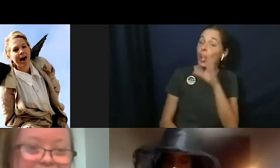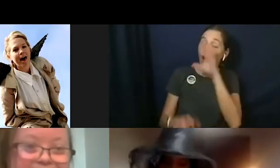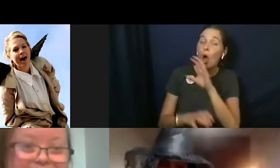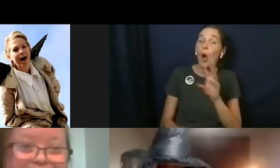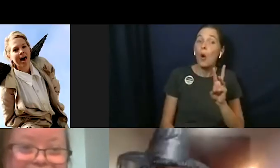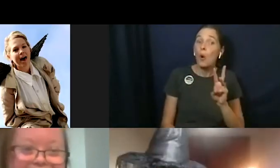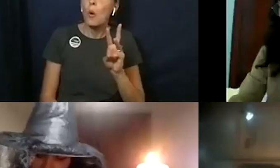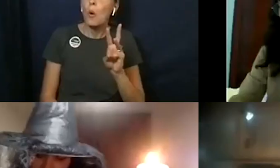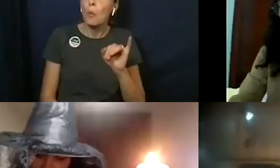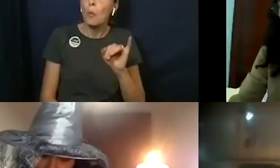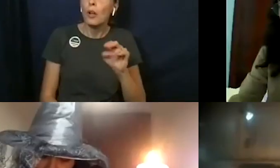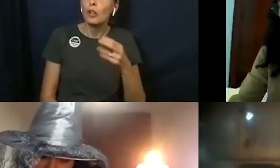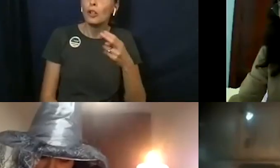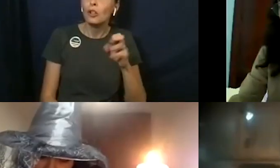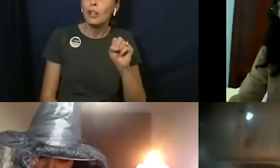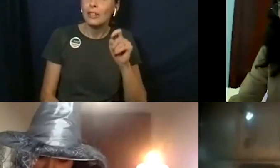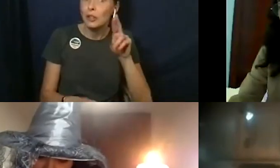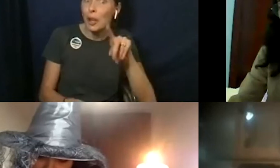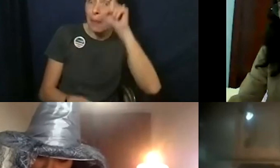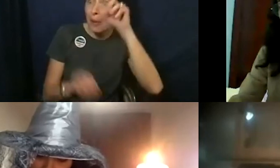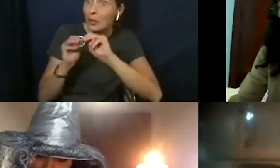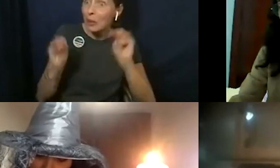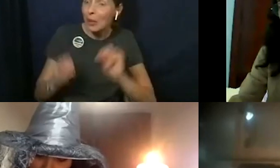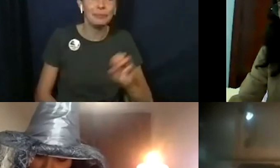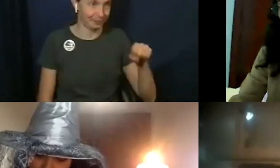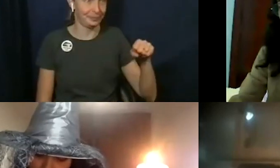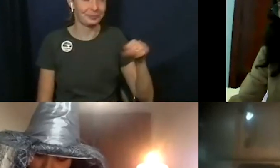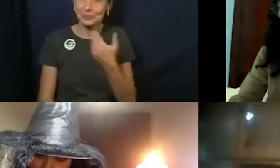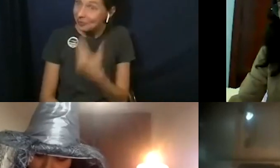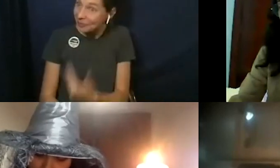Of course it won't go back now.